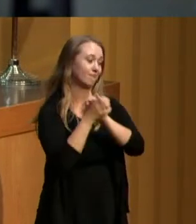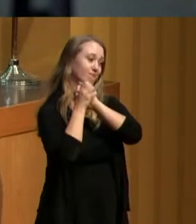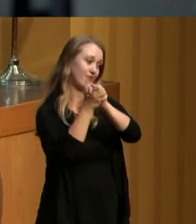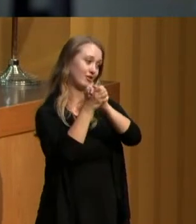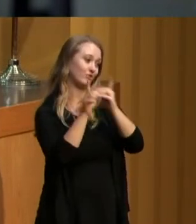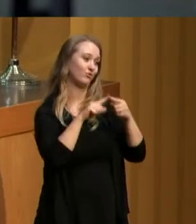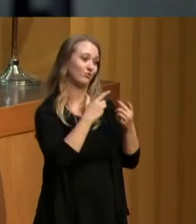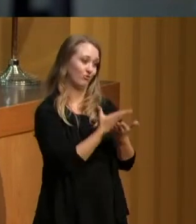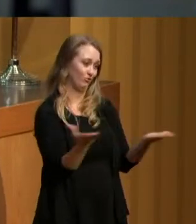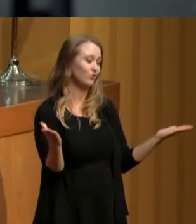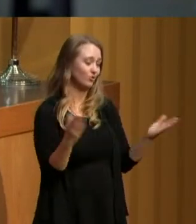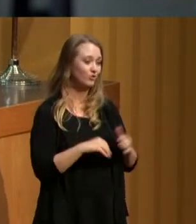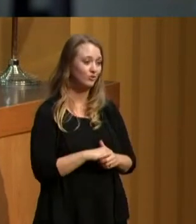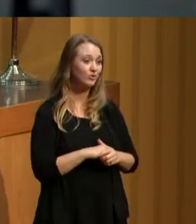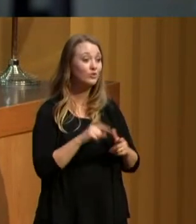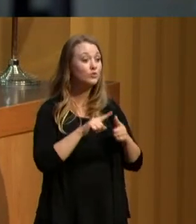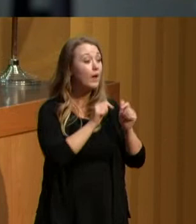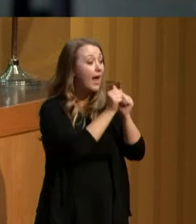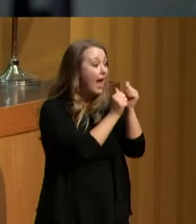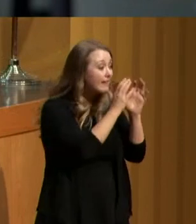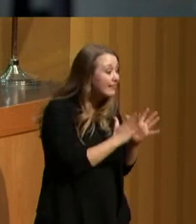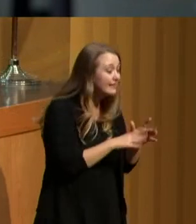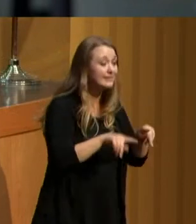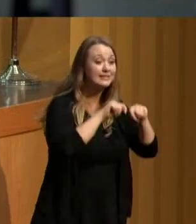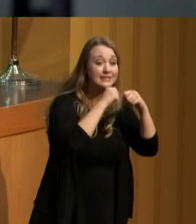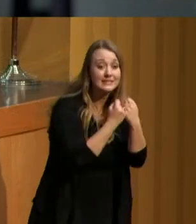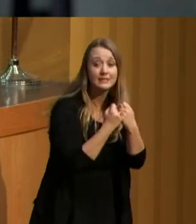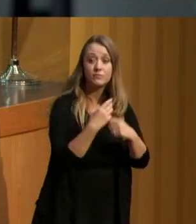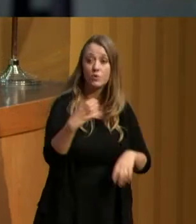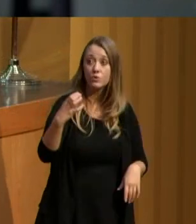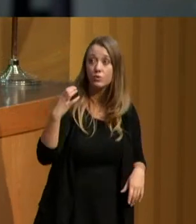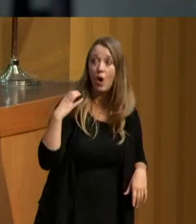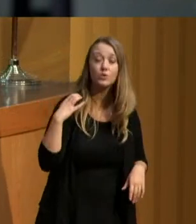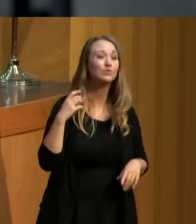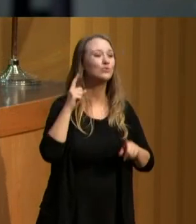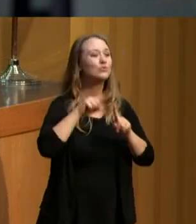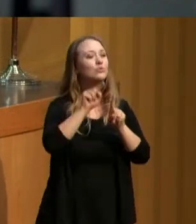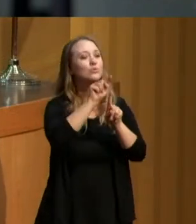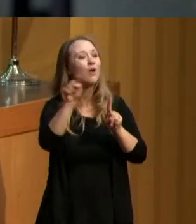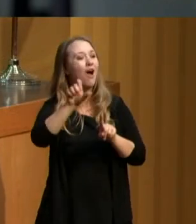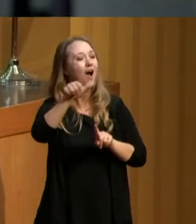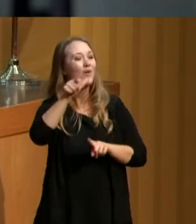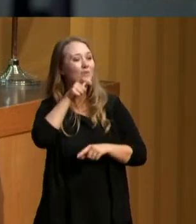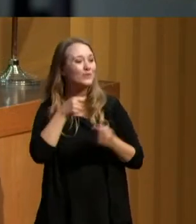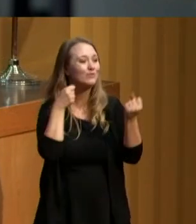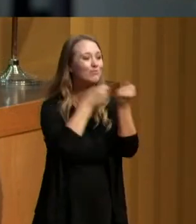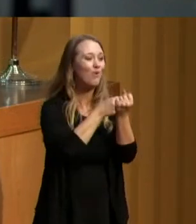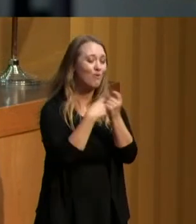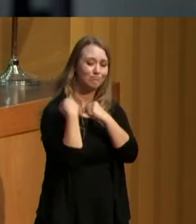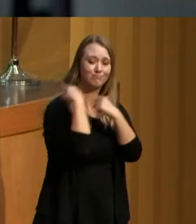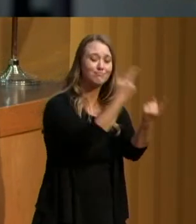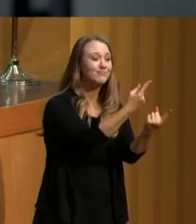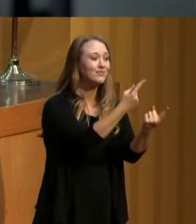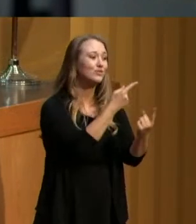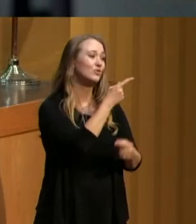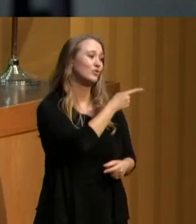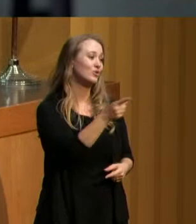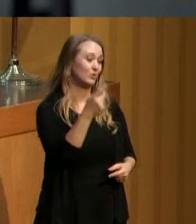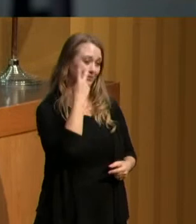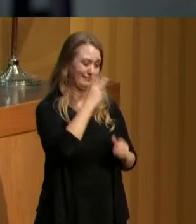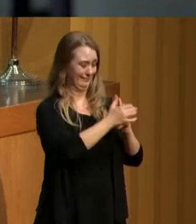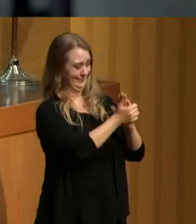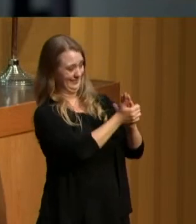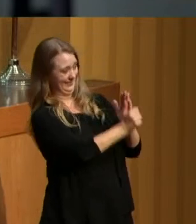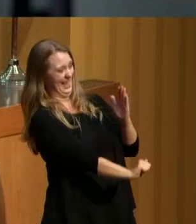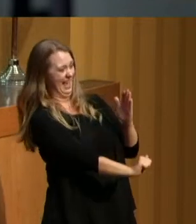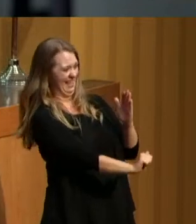all of you, to the athletes, the teams, the coaches, and to everyone who supported your successes. You exhibited talent, tenacity,